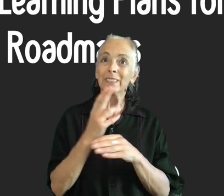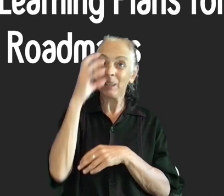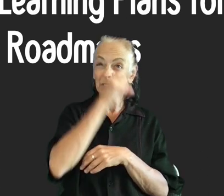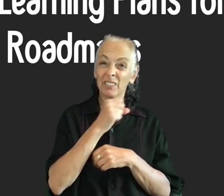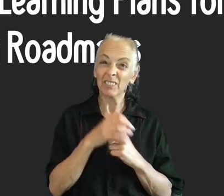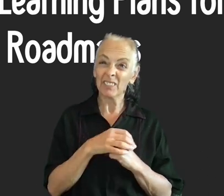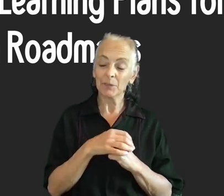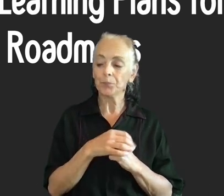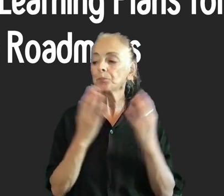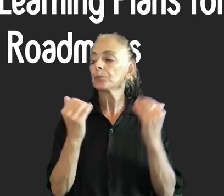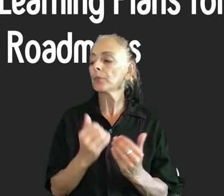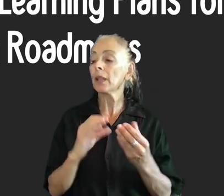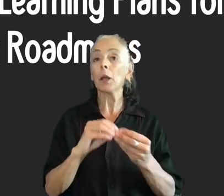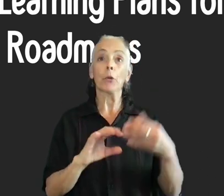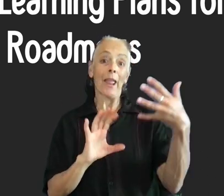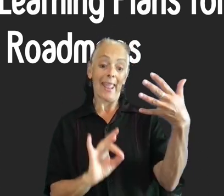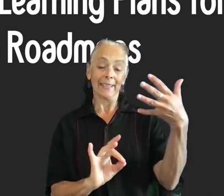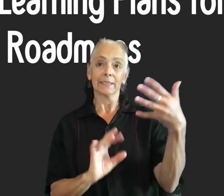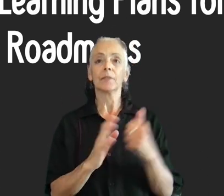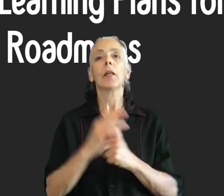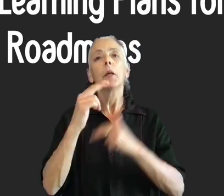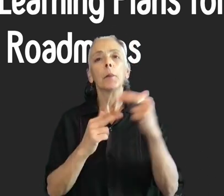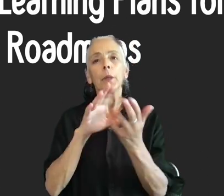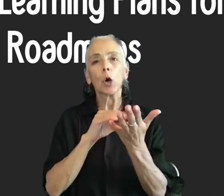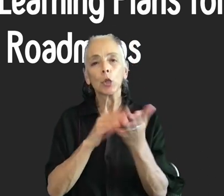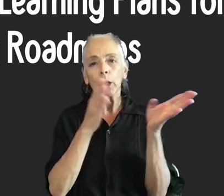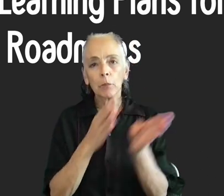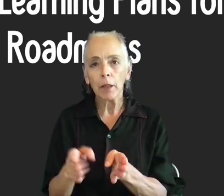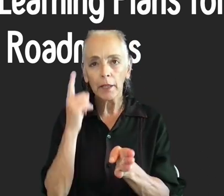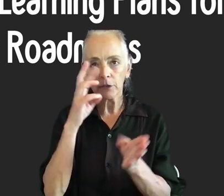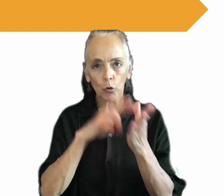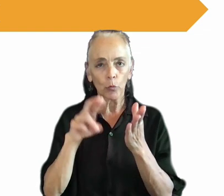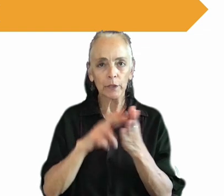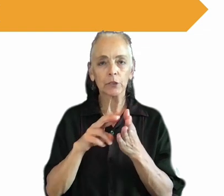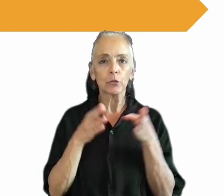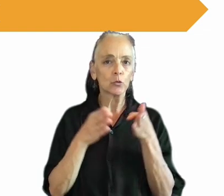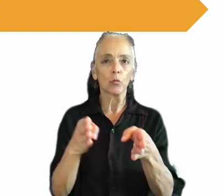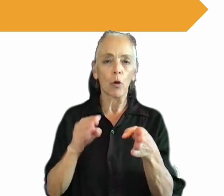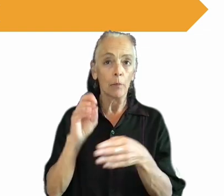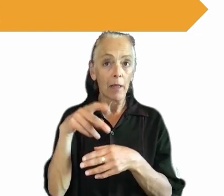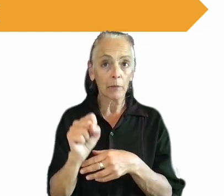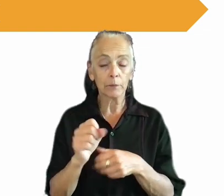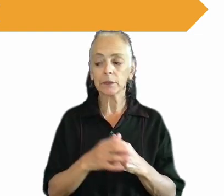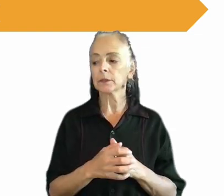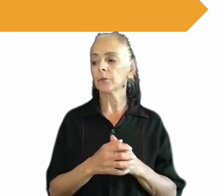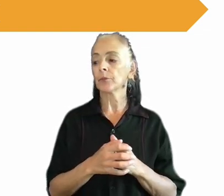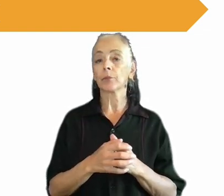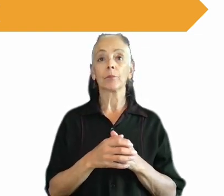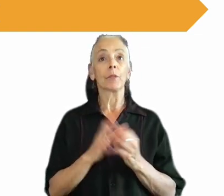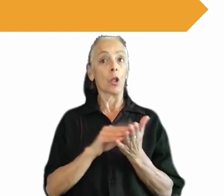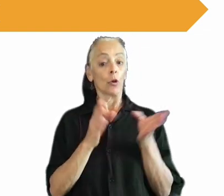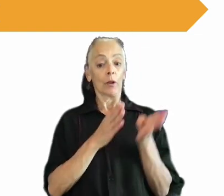tentacle number eight build learning plans for your research roadmaps so learning plans are